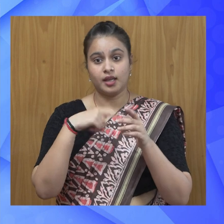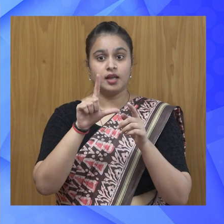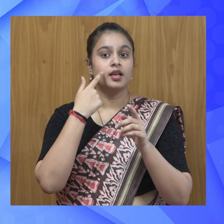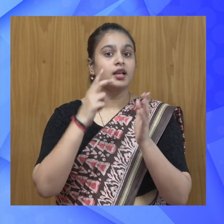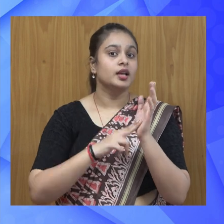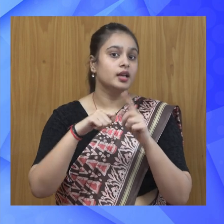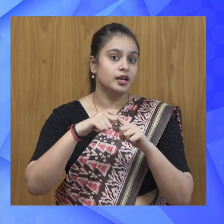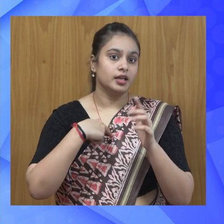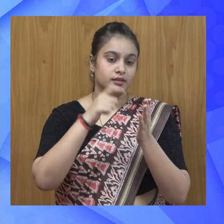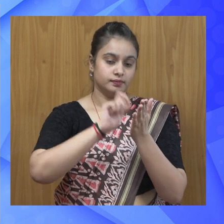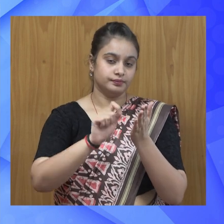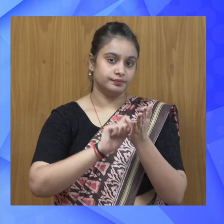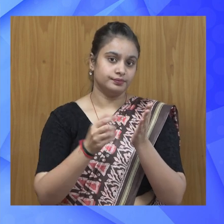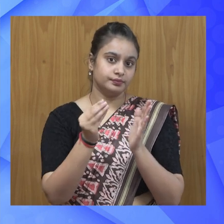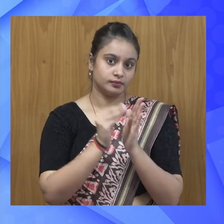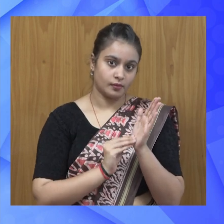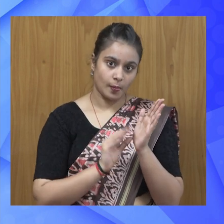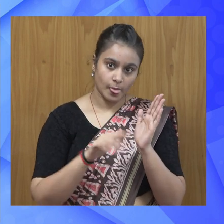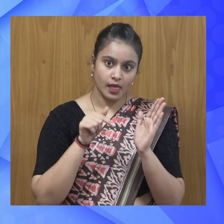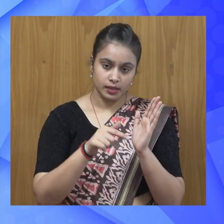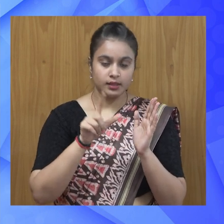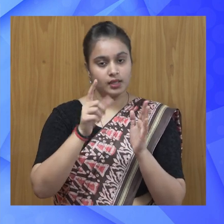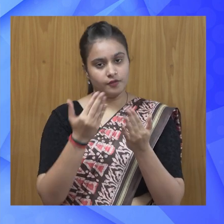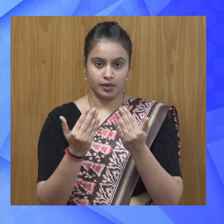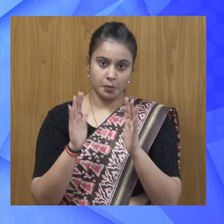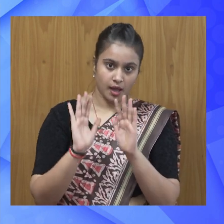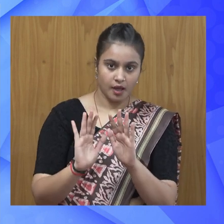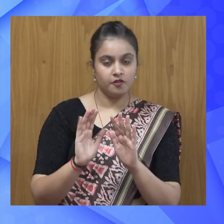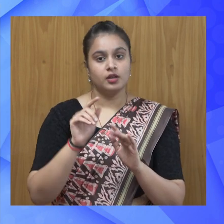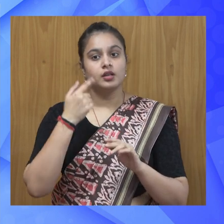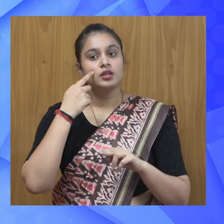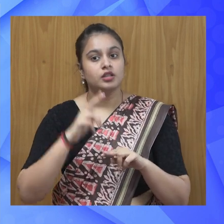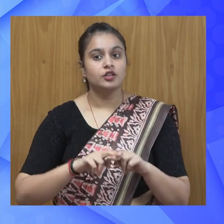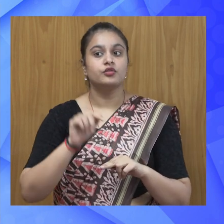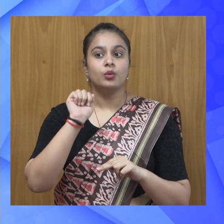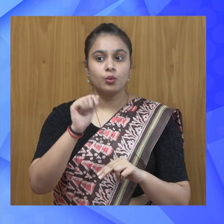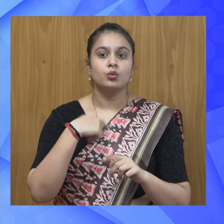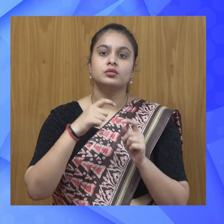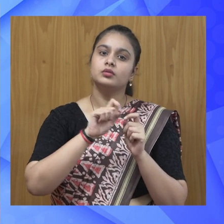links are available if you are, I'll tell you